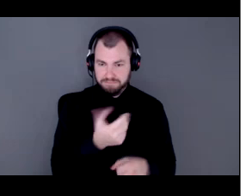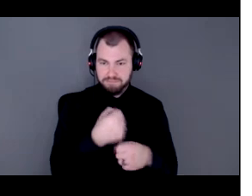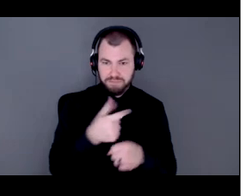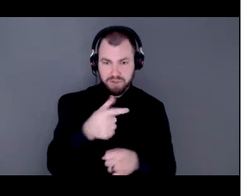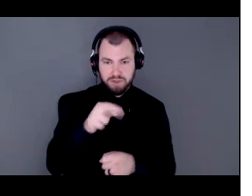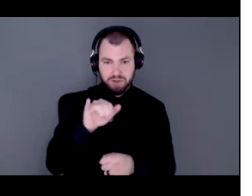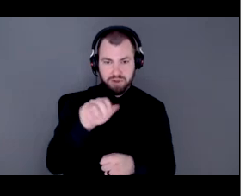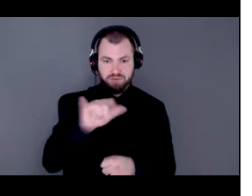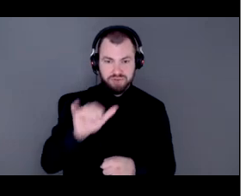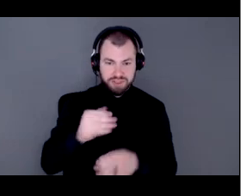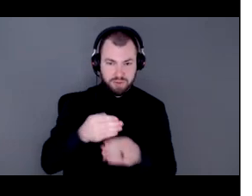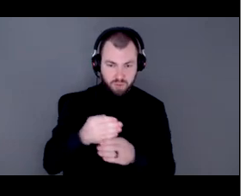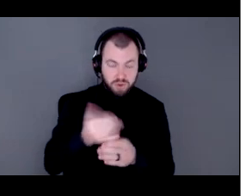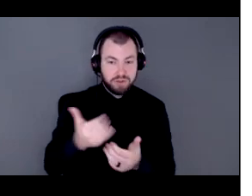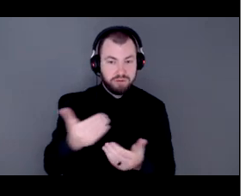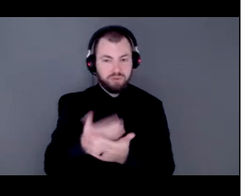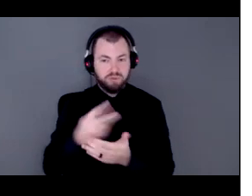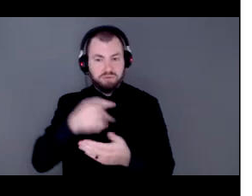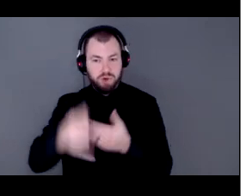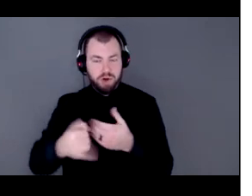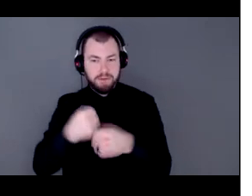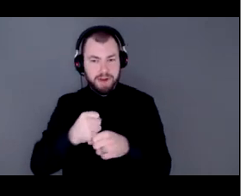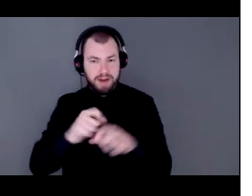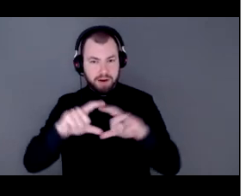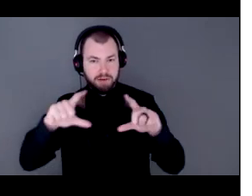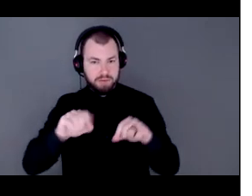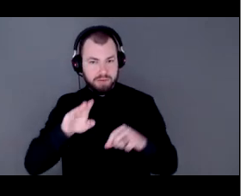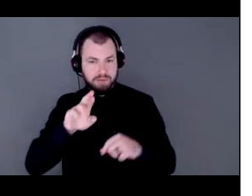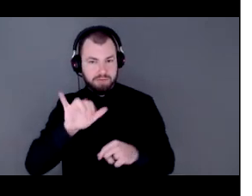grizzly bricks, which is a new product, and that will use the number ones.